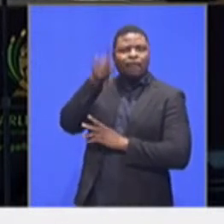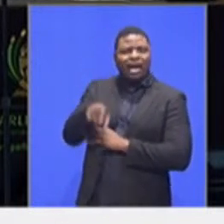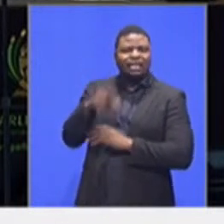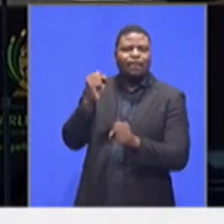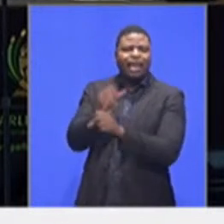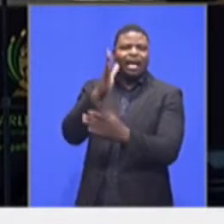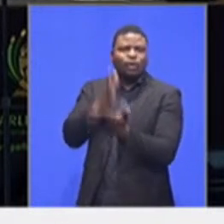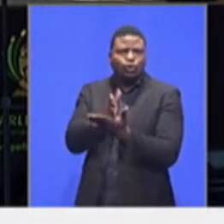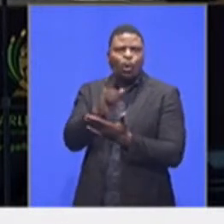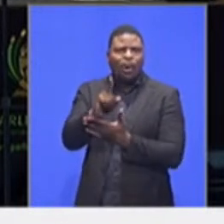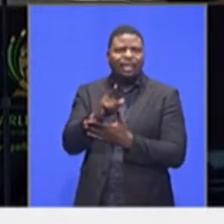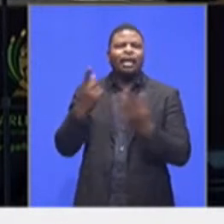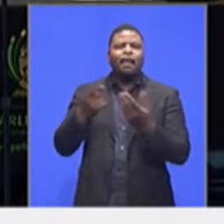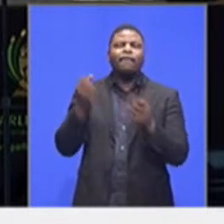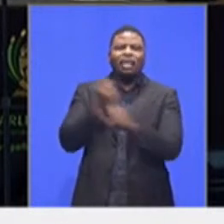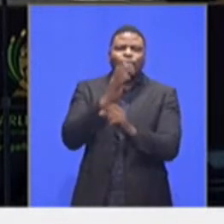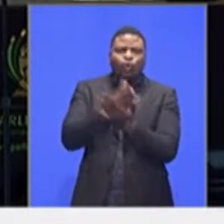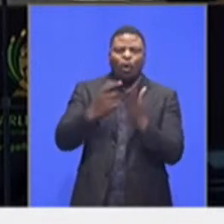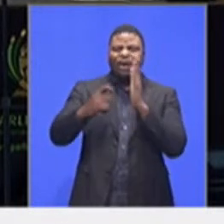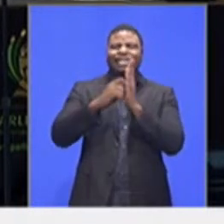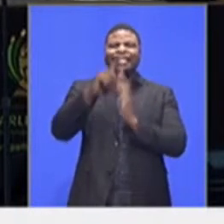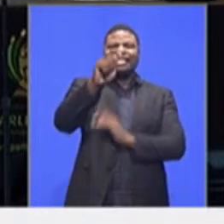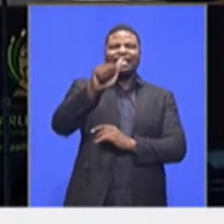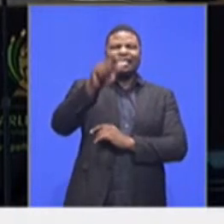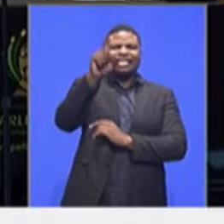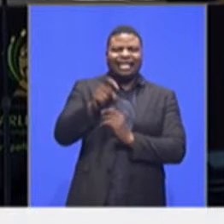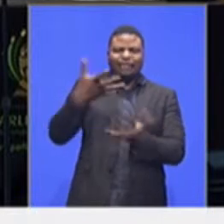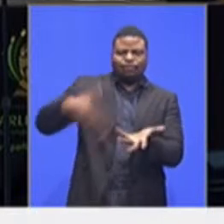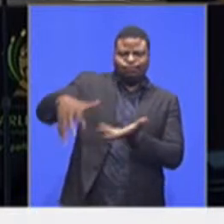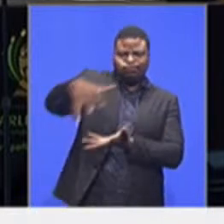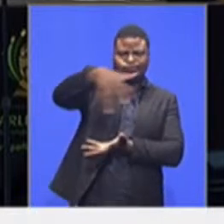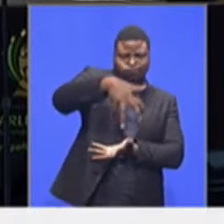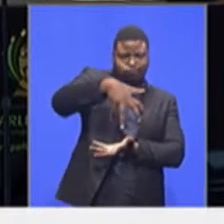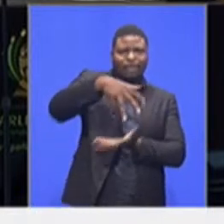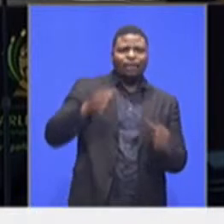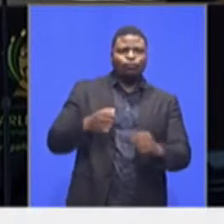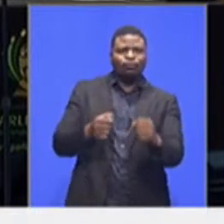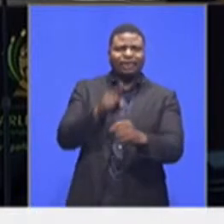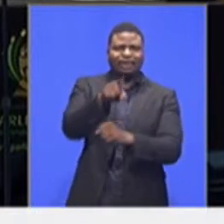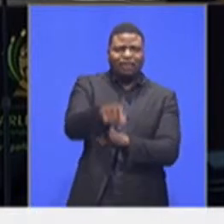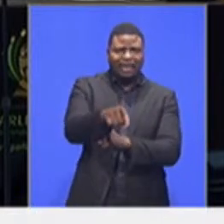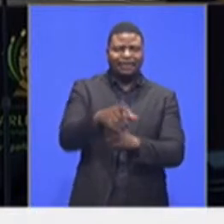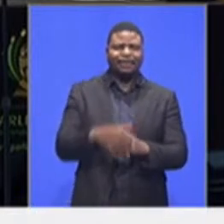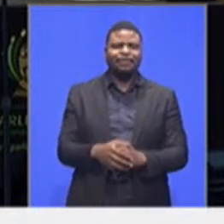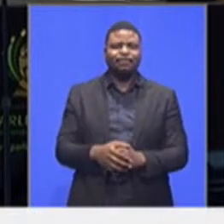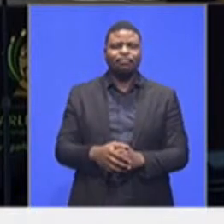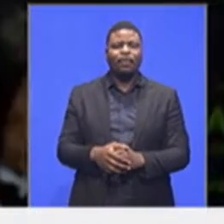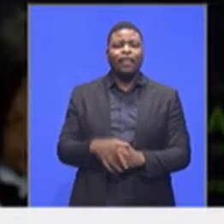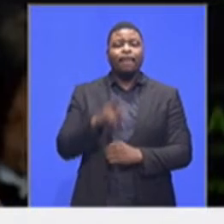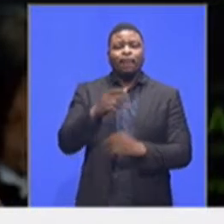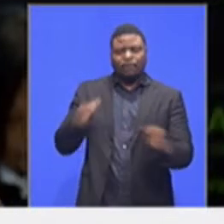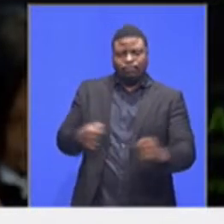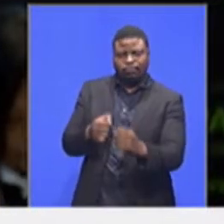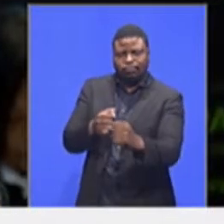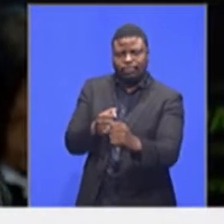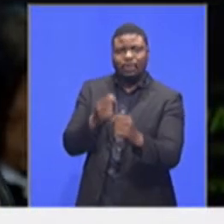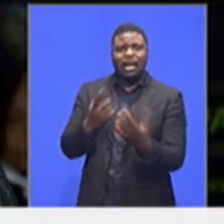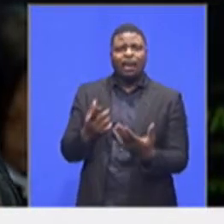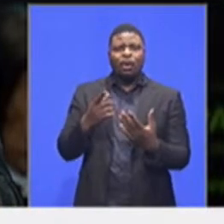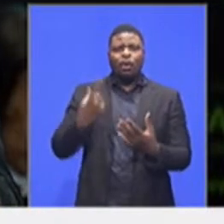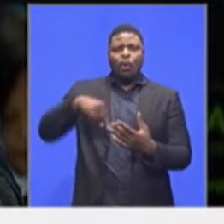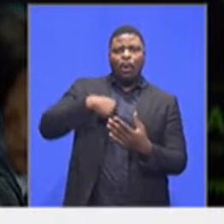fiscal stance. The fiscal consolidation strategy we adopted several years ago has, one,